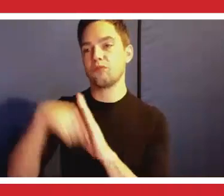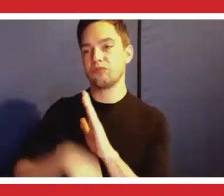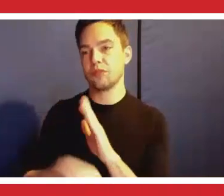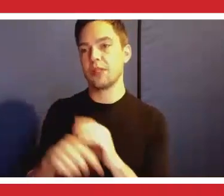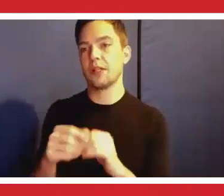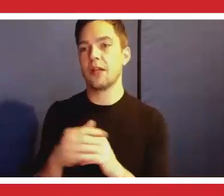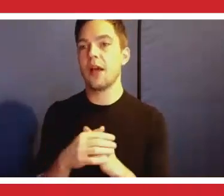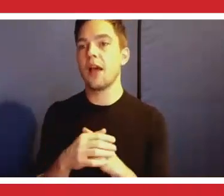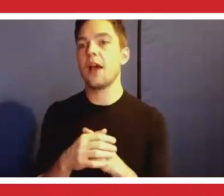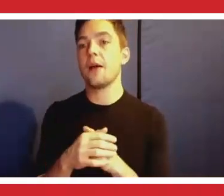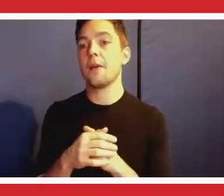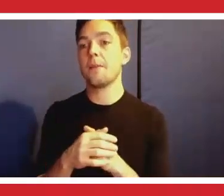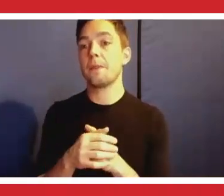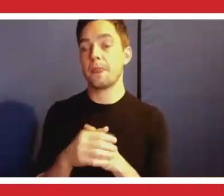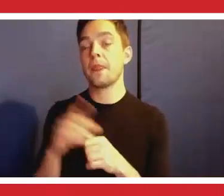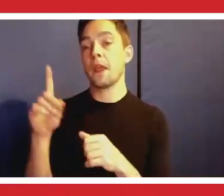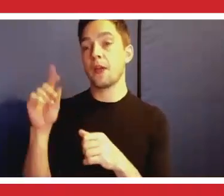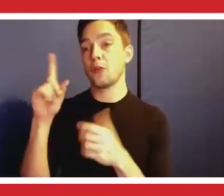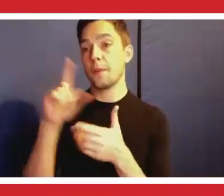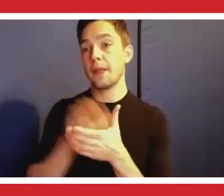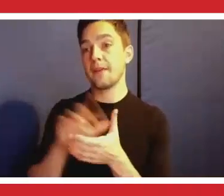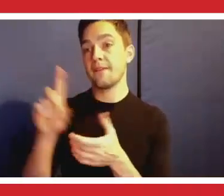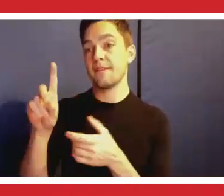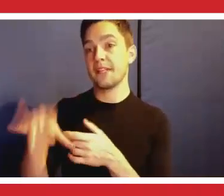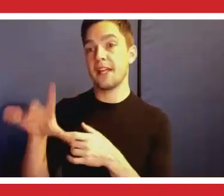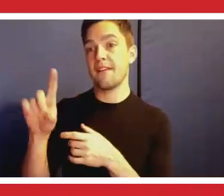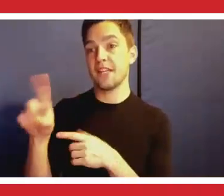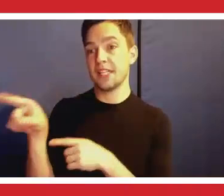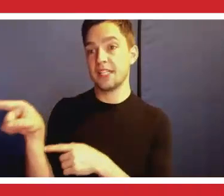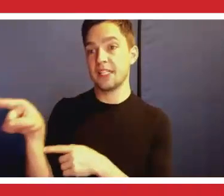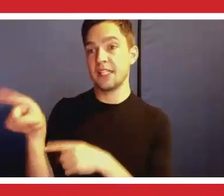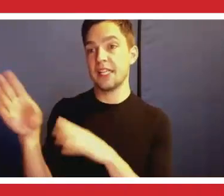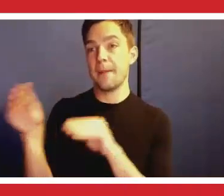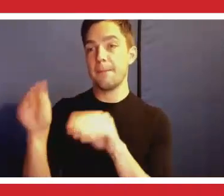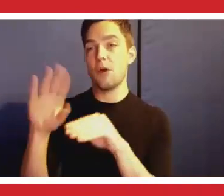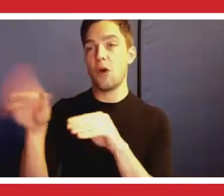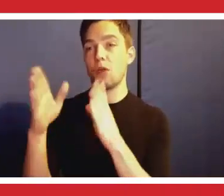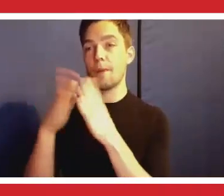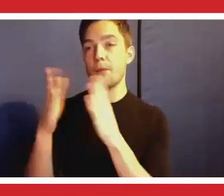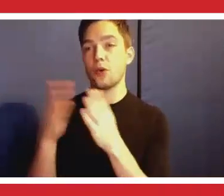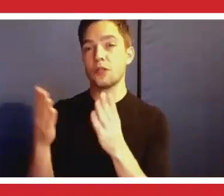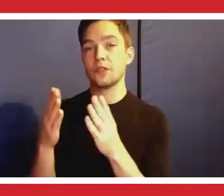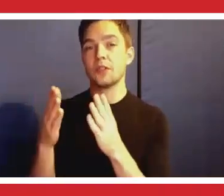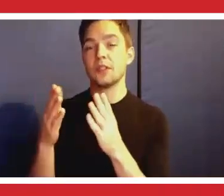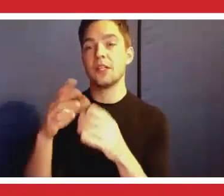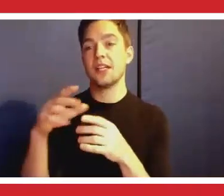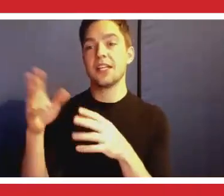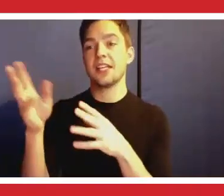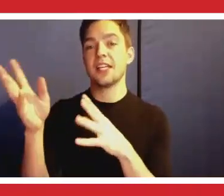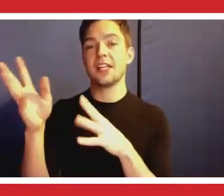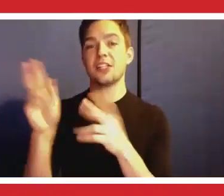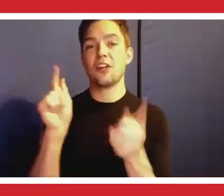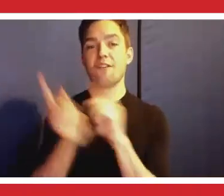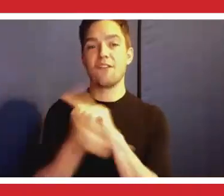just say, I do believe that David put all the books in digital. That's why the